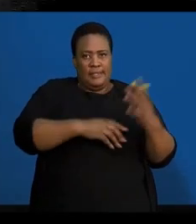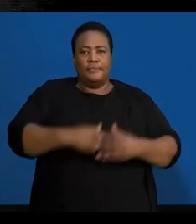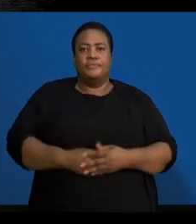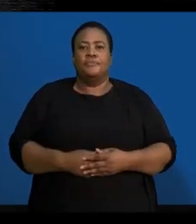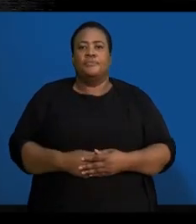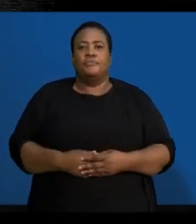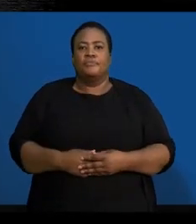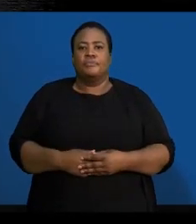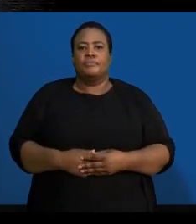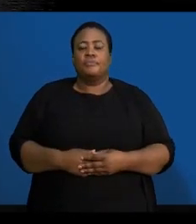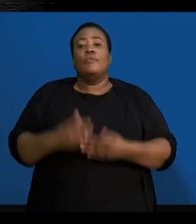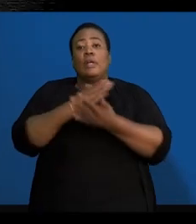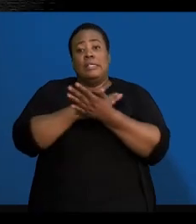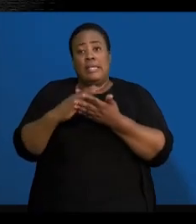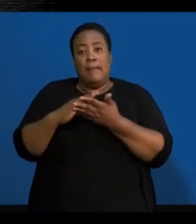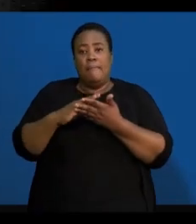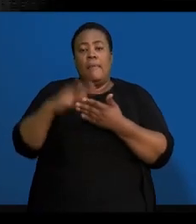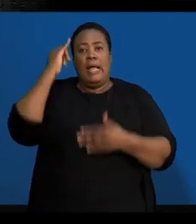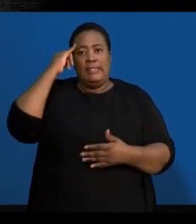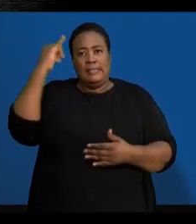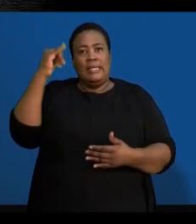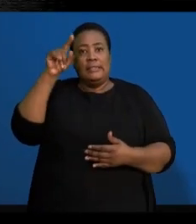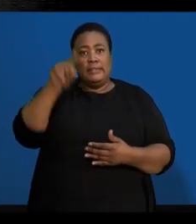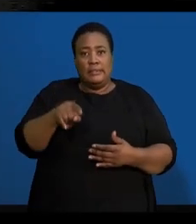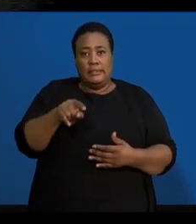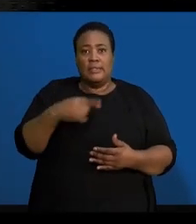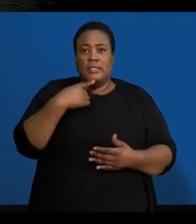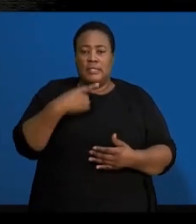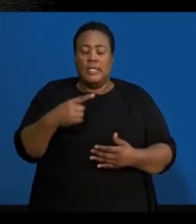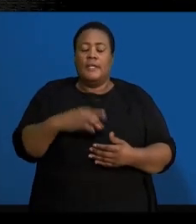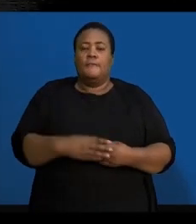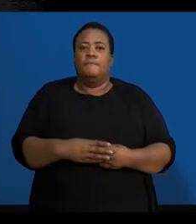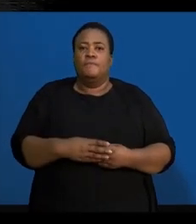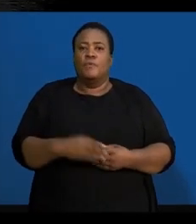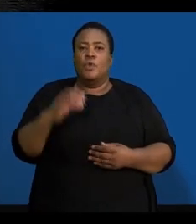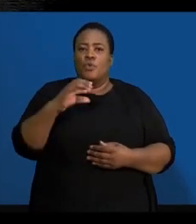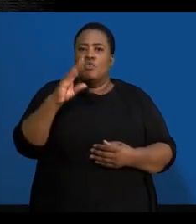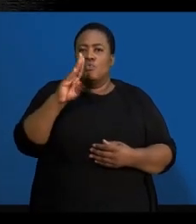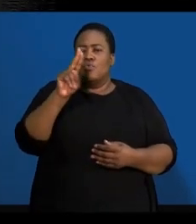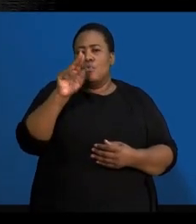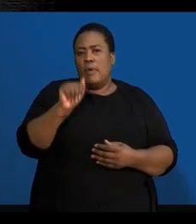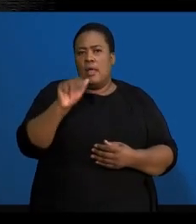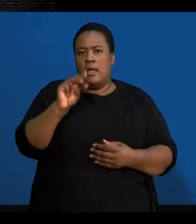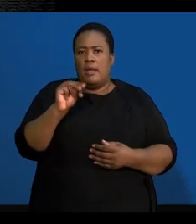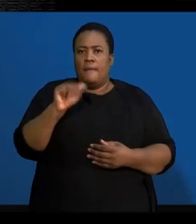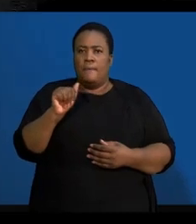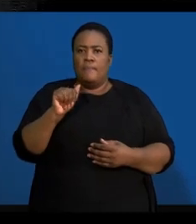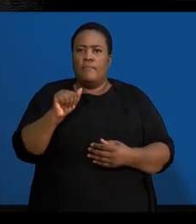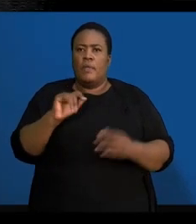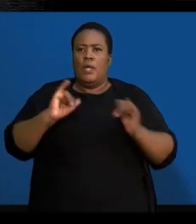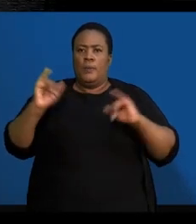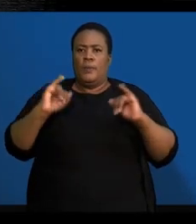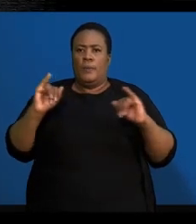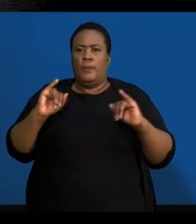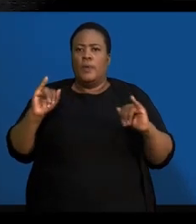some key ideas in your answer here, it's that the Cuban Missile Crisis could only be resolved if the Soviet missiles were removed from